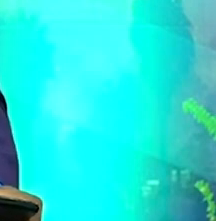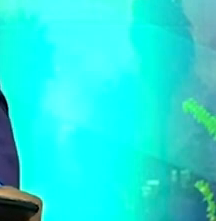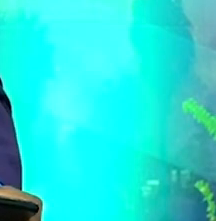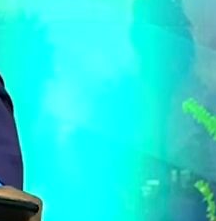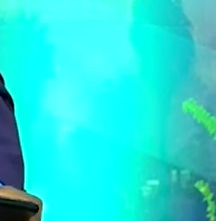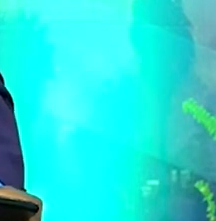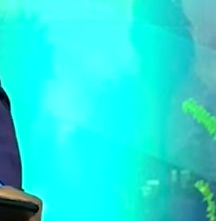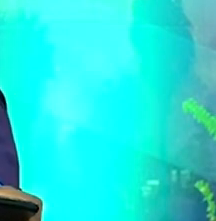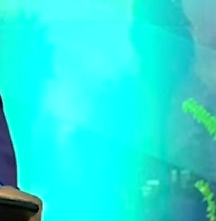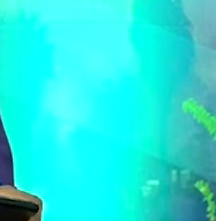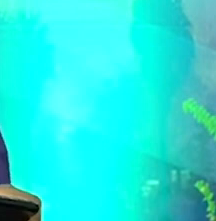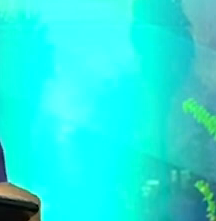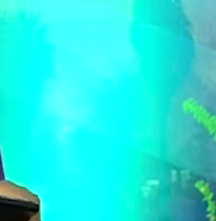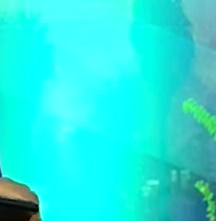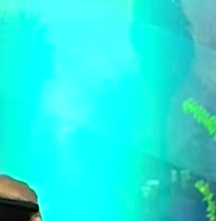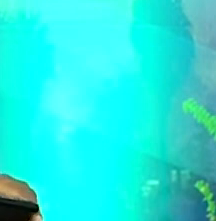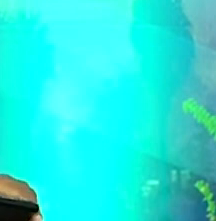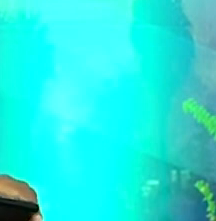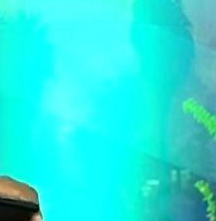Let us pray.